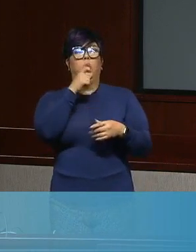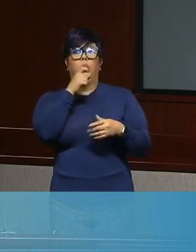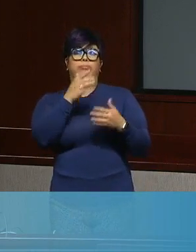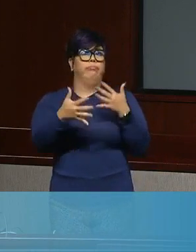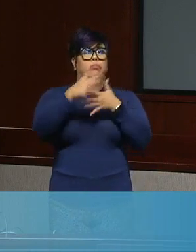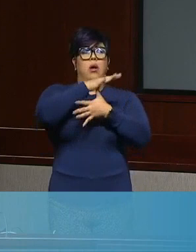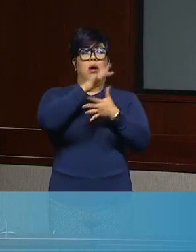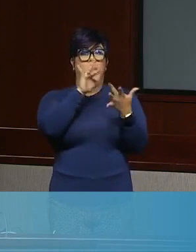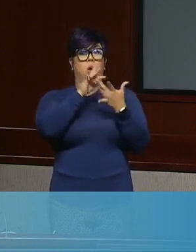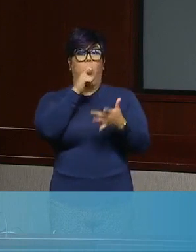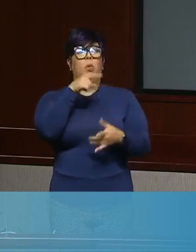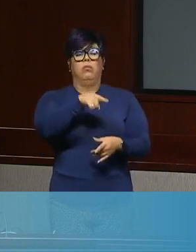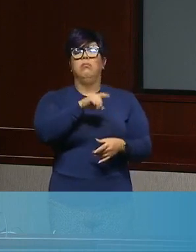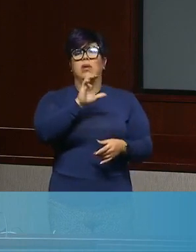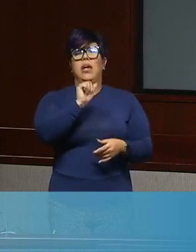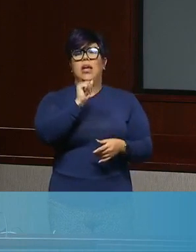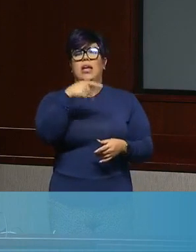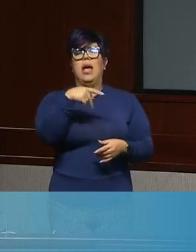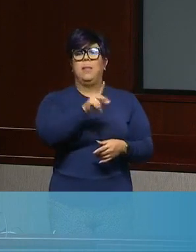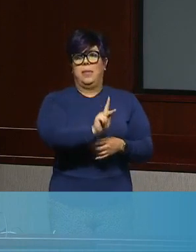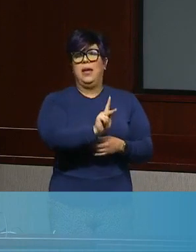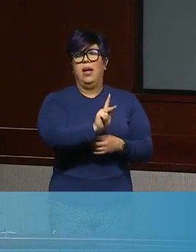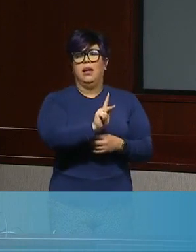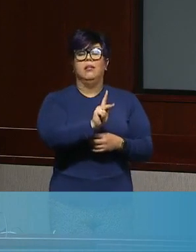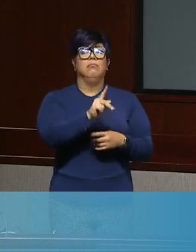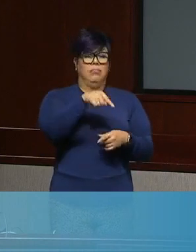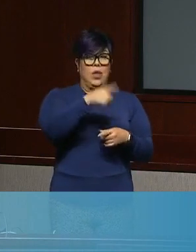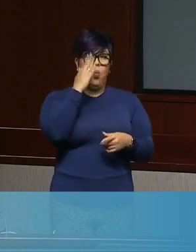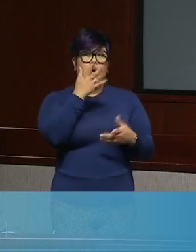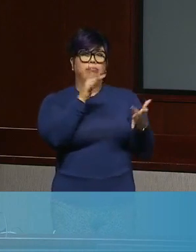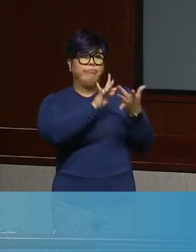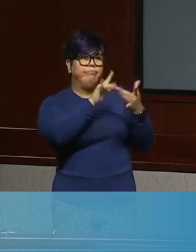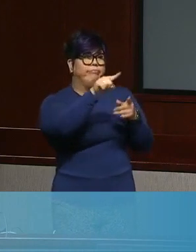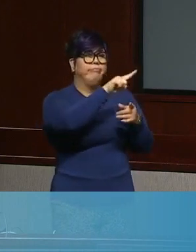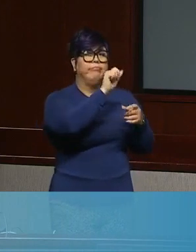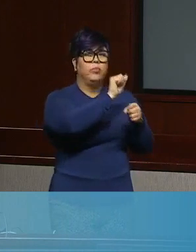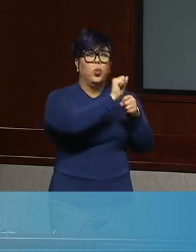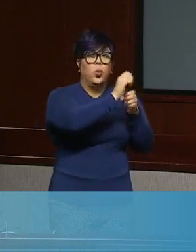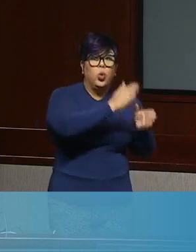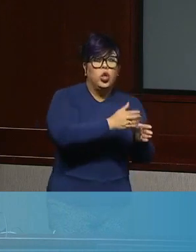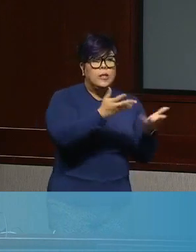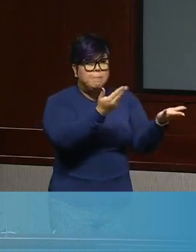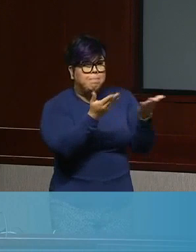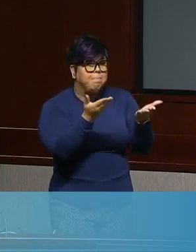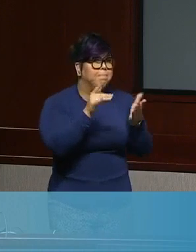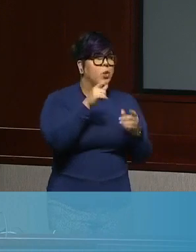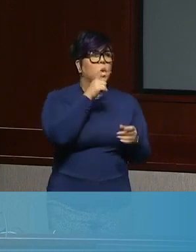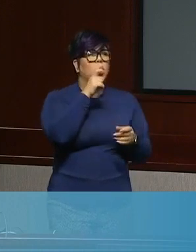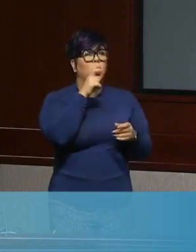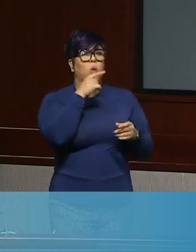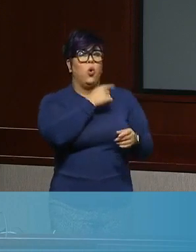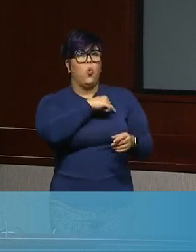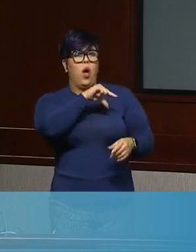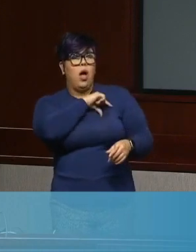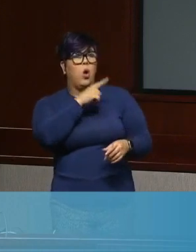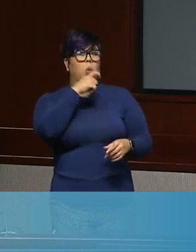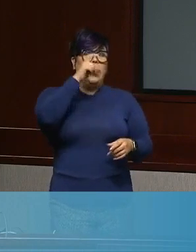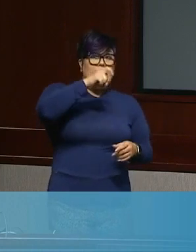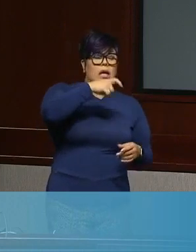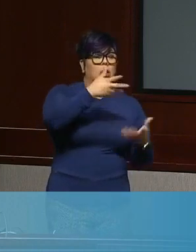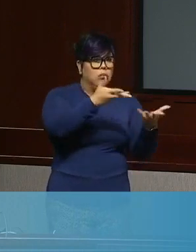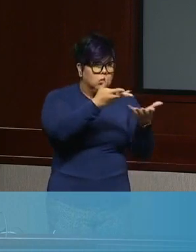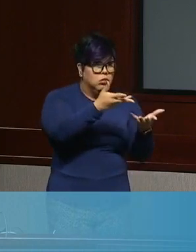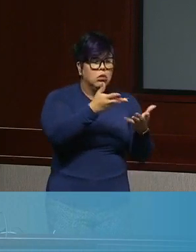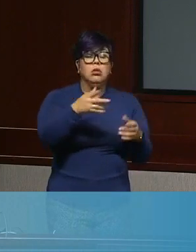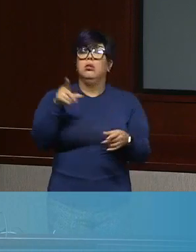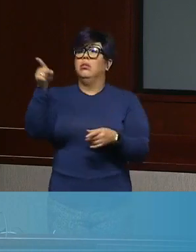contact with these workers. They will verify participant eligibility, coordinate with the state for